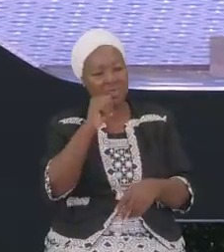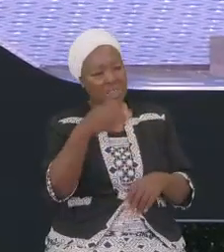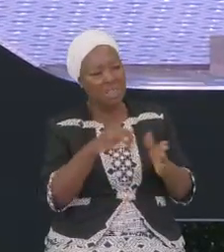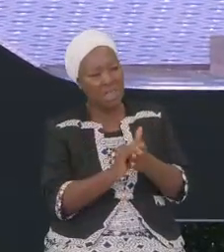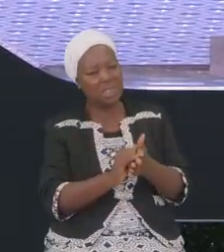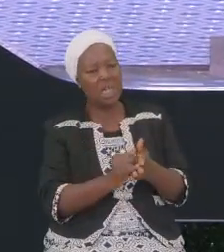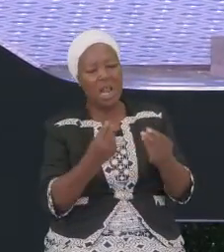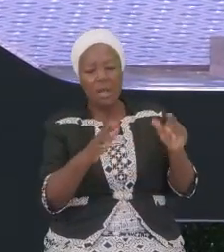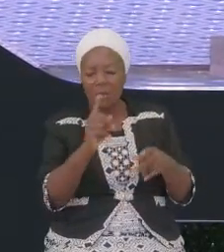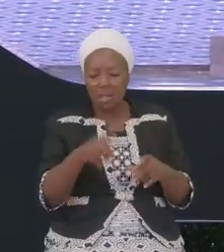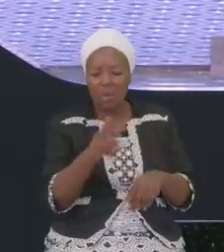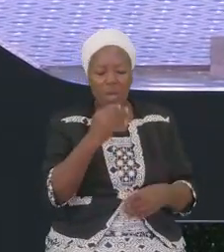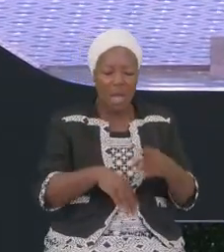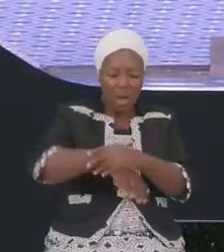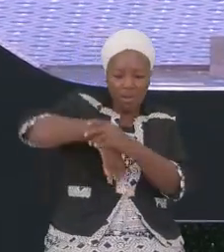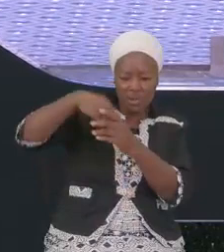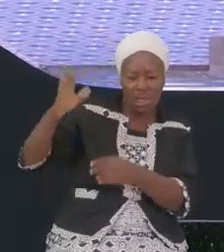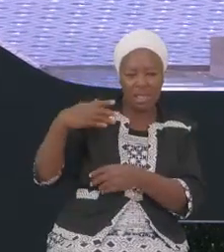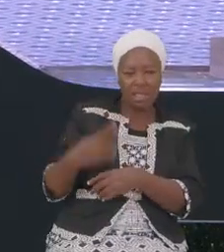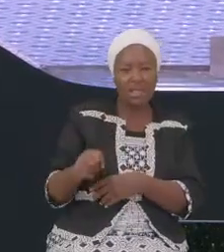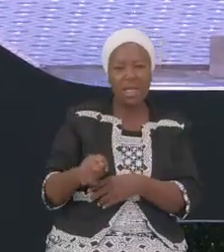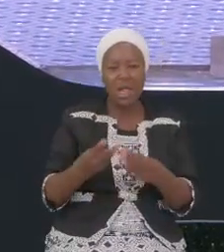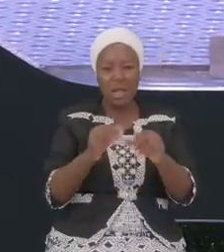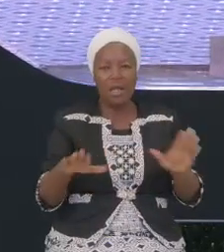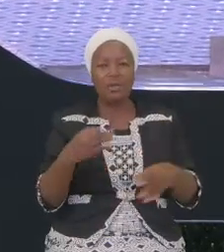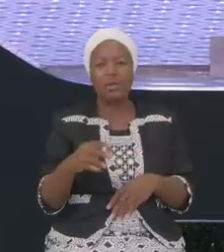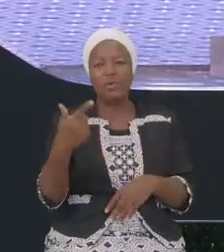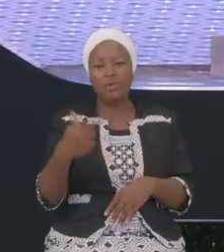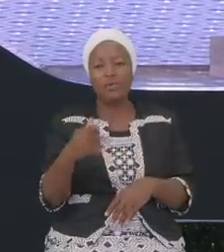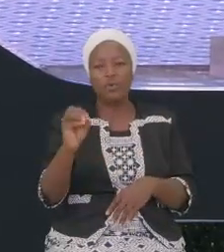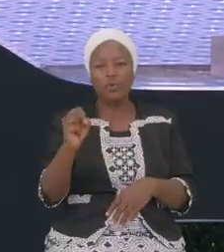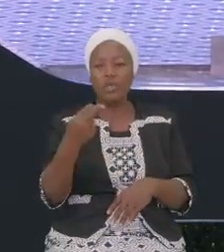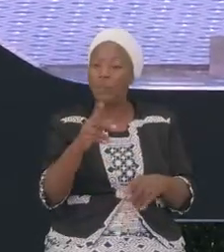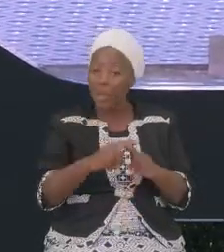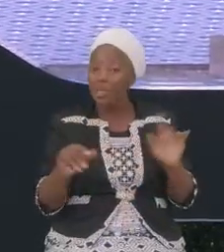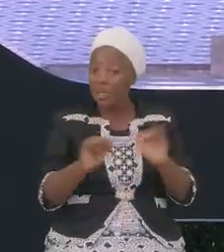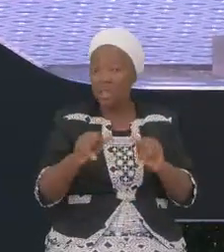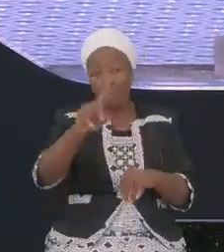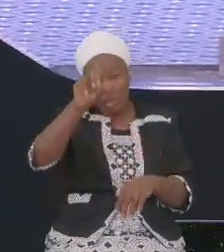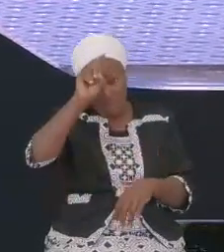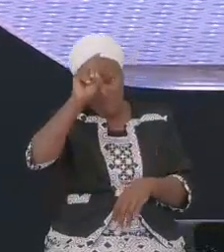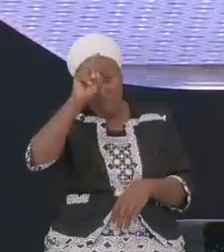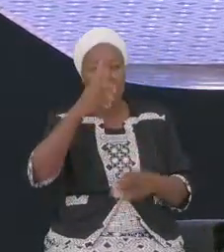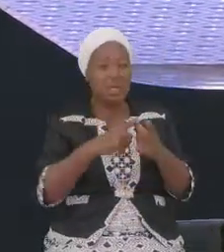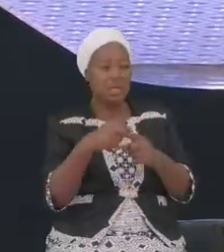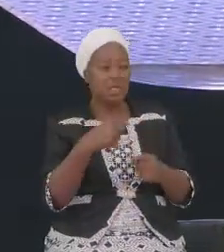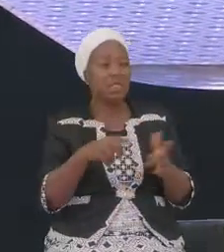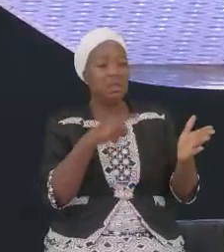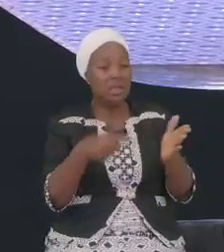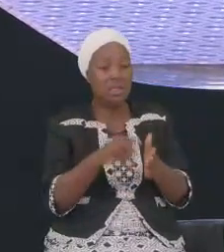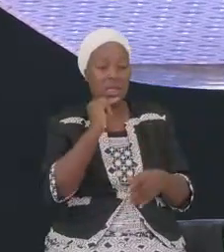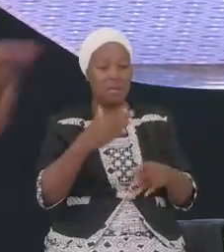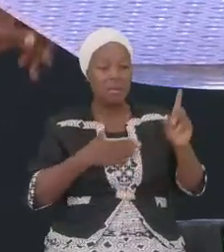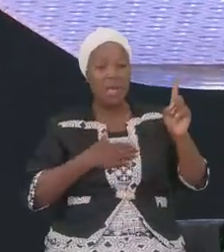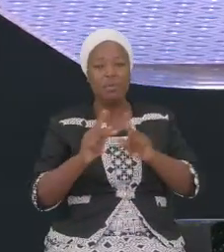were outside the land of Goshen, but in the same Egypt. They said, these are my people, and this is what